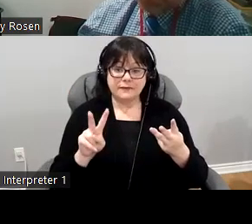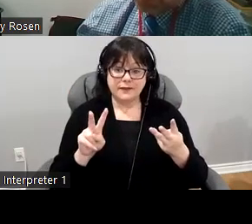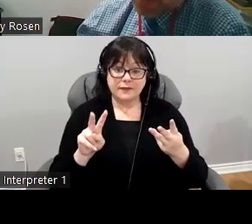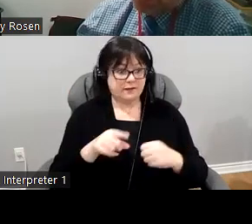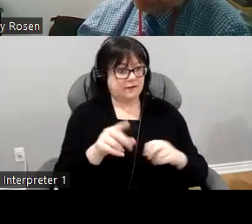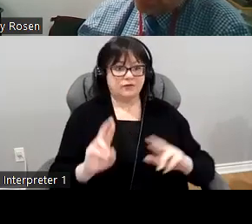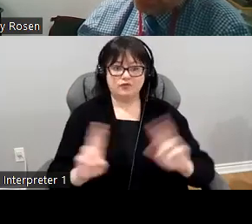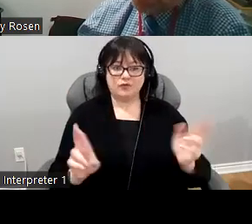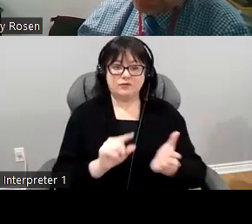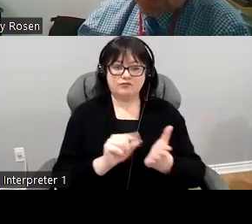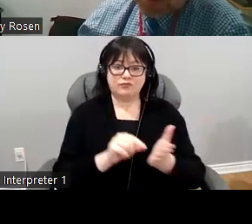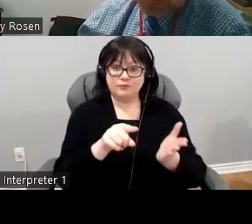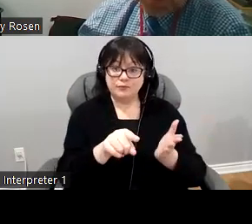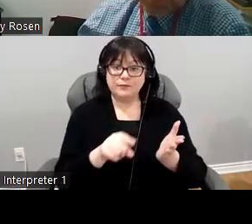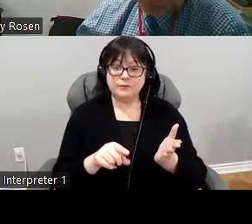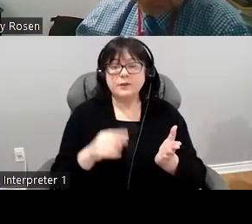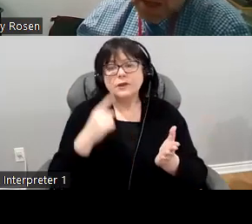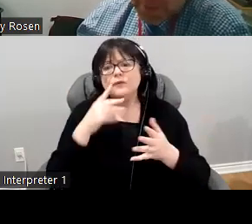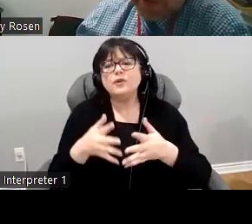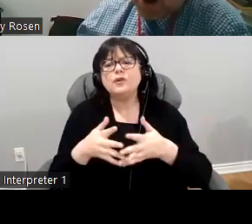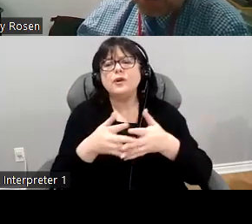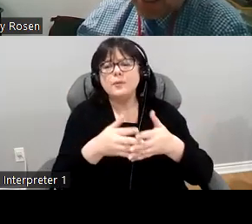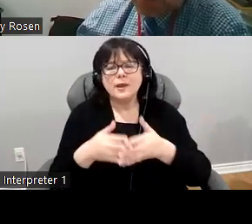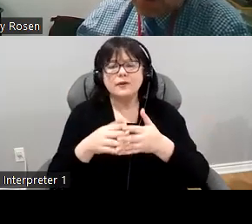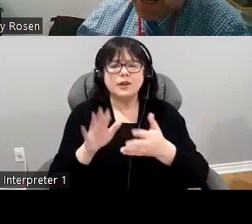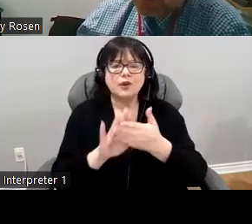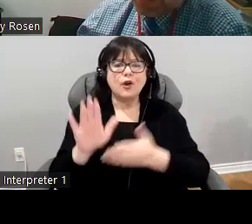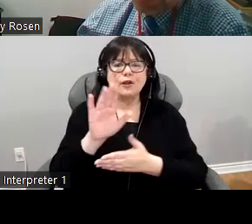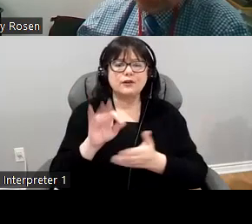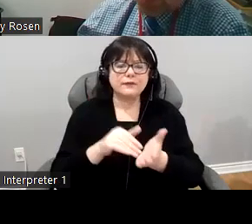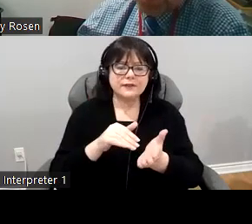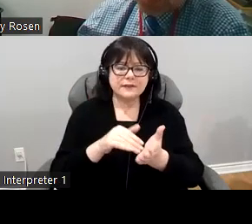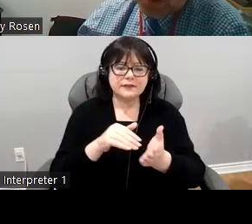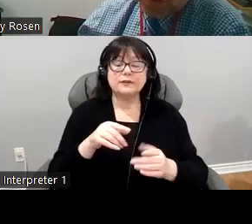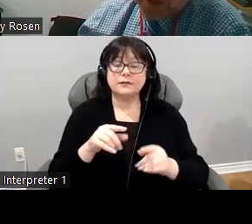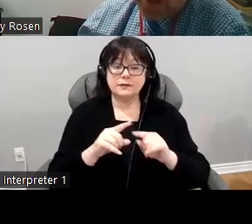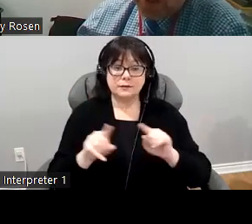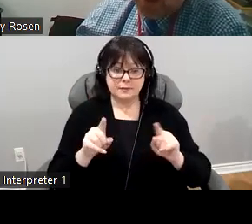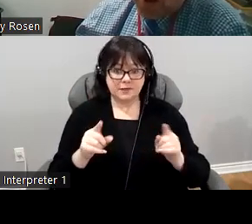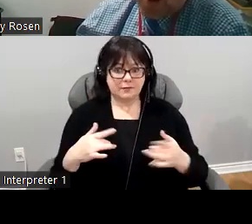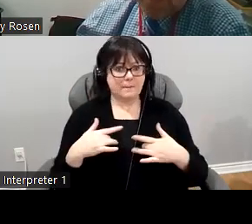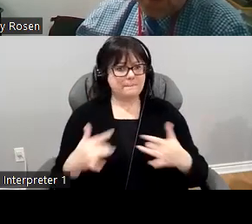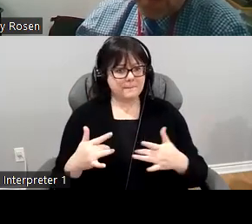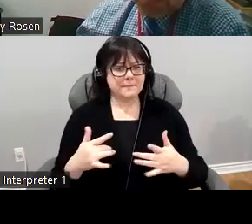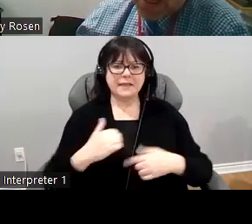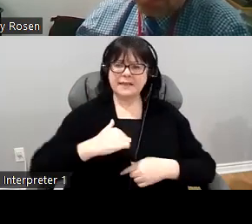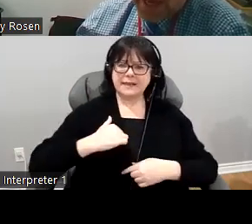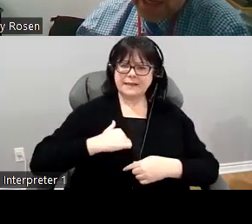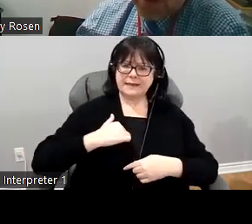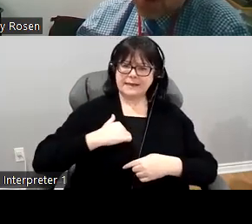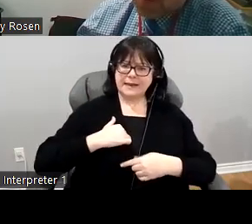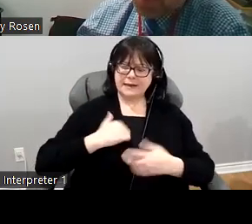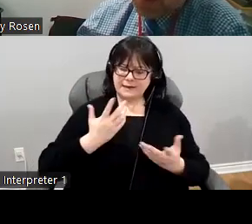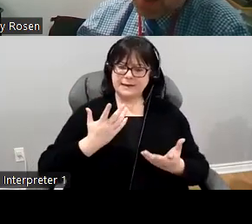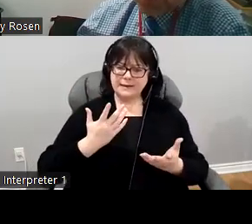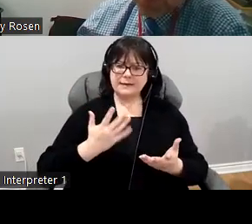American College of Emergency Physicians, but typically our Canadian colleagues in trauma surgery are often on the same page.